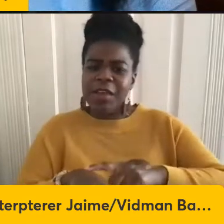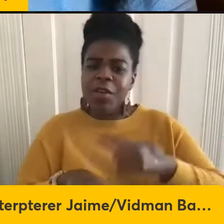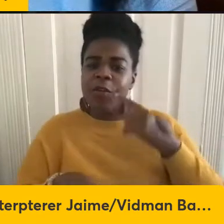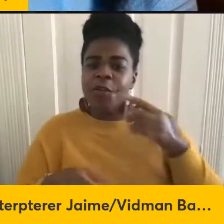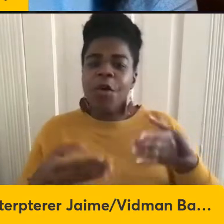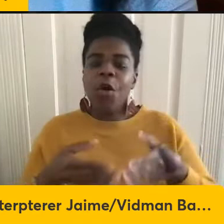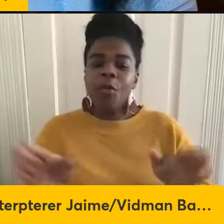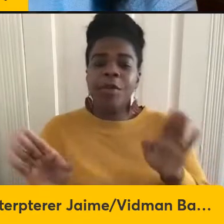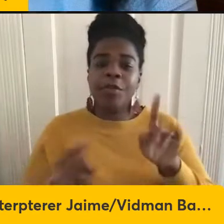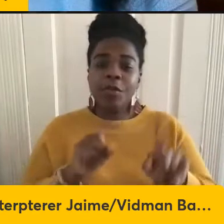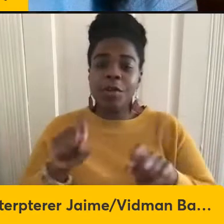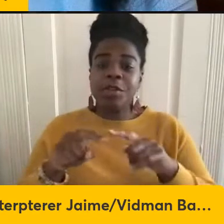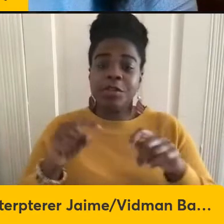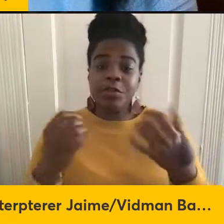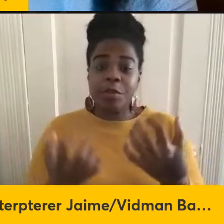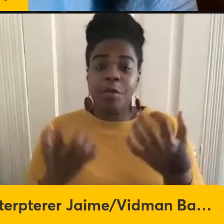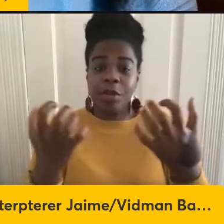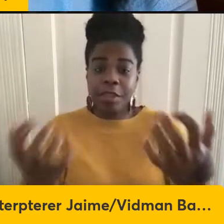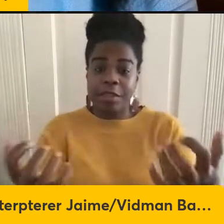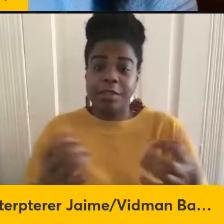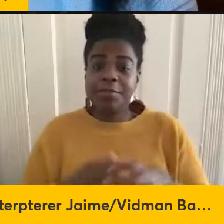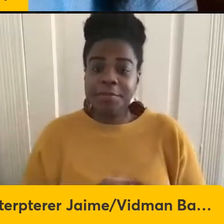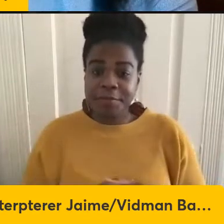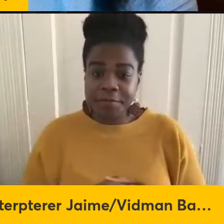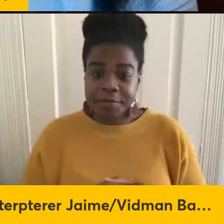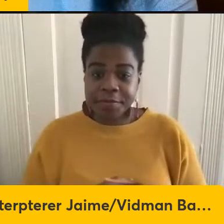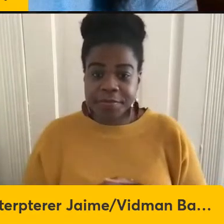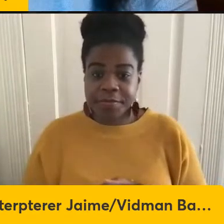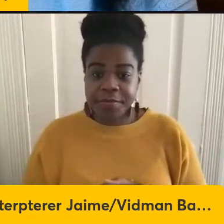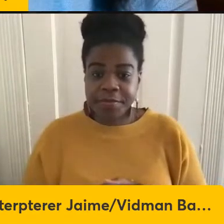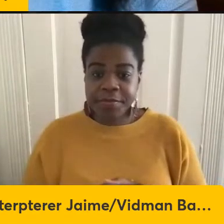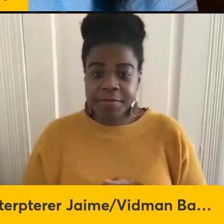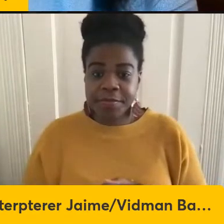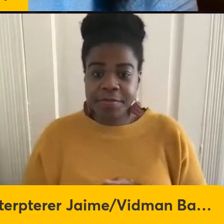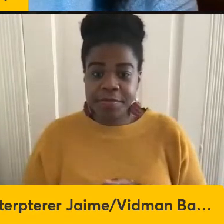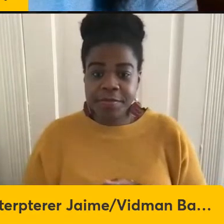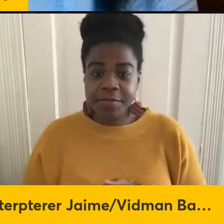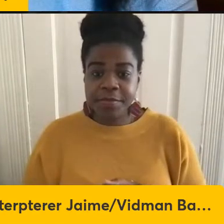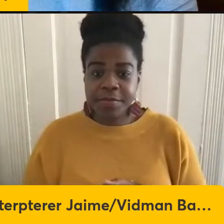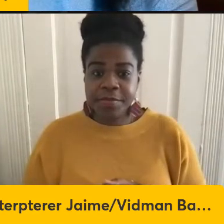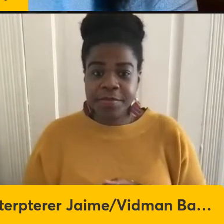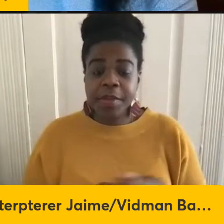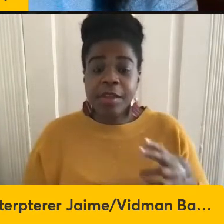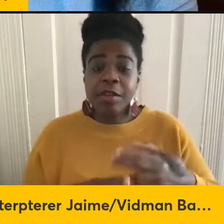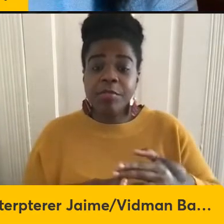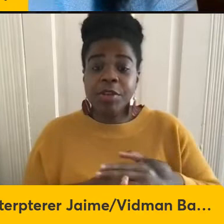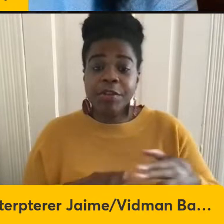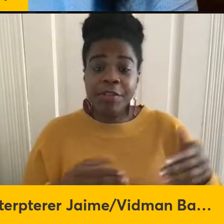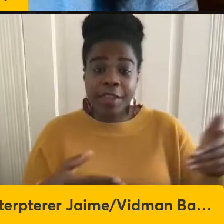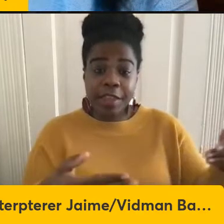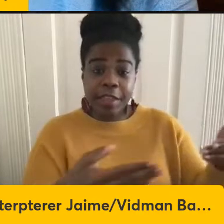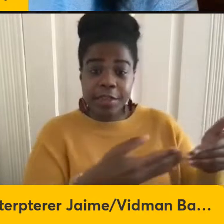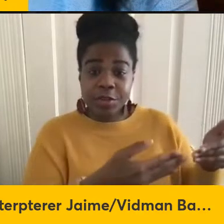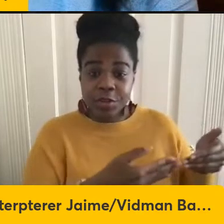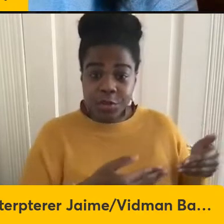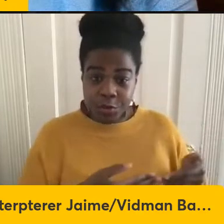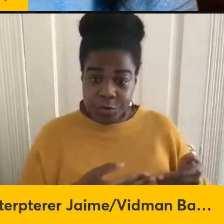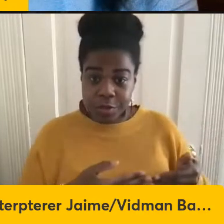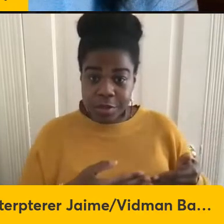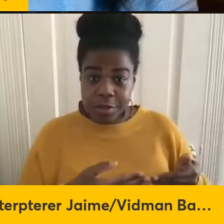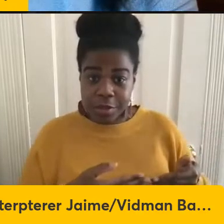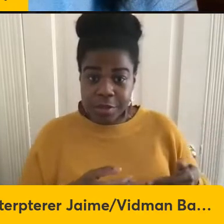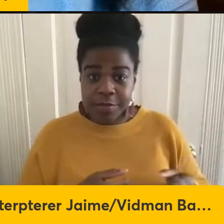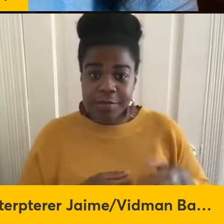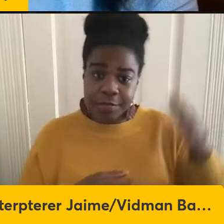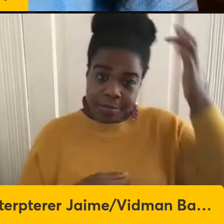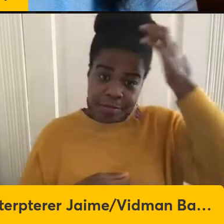for questions from the audience. So I'd like to just briefly introduce each of our panelists.